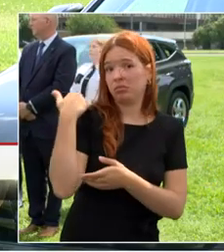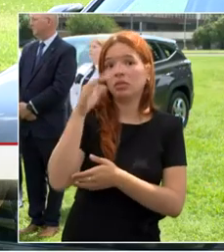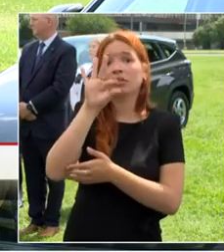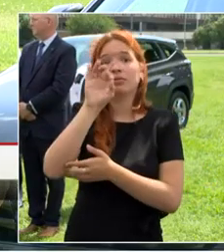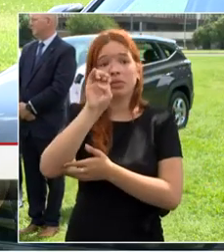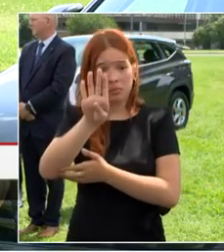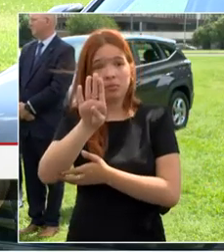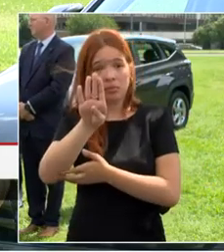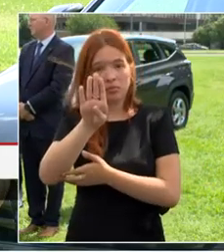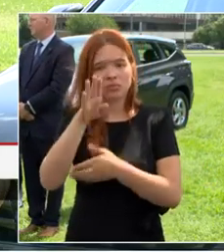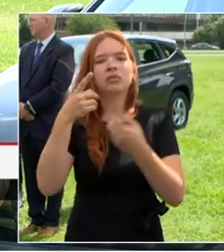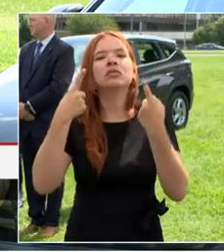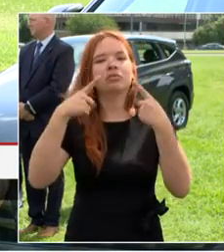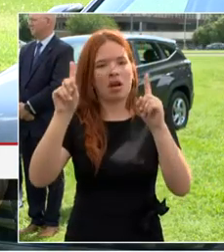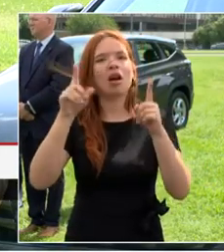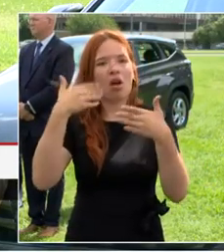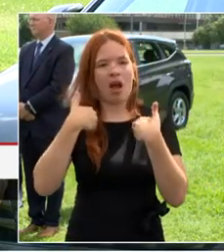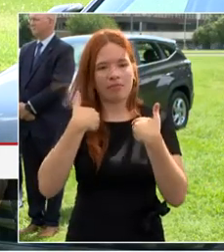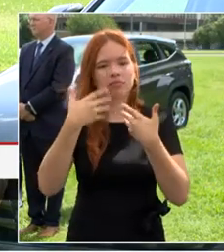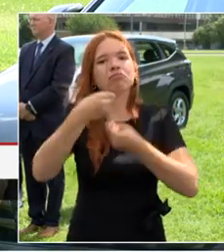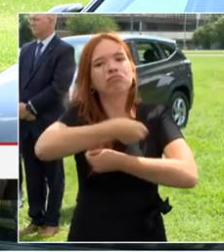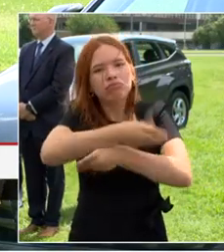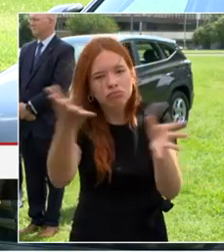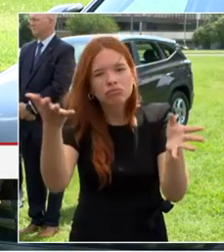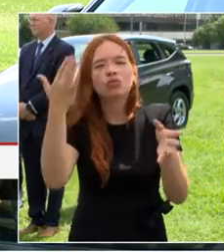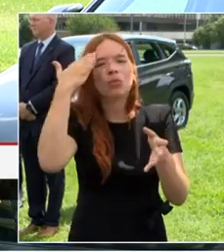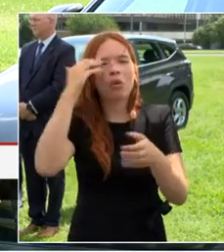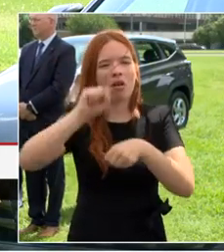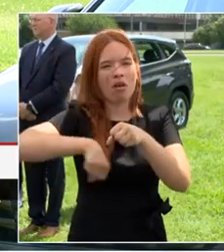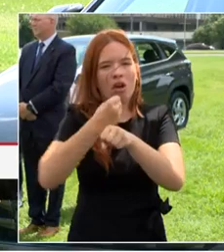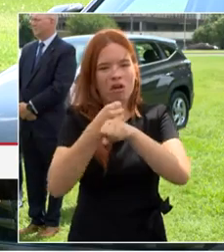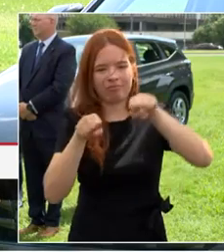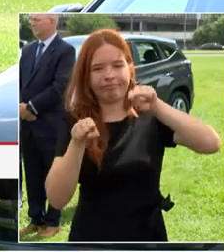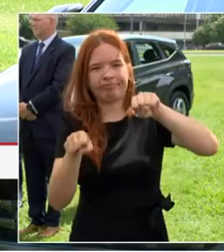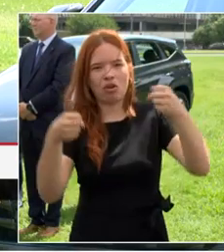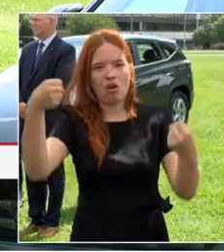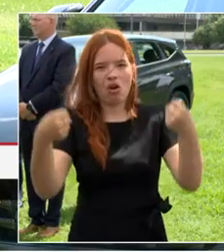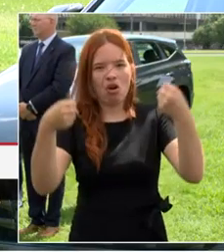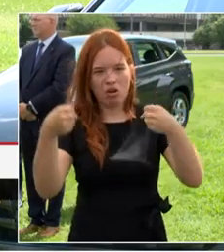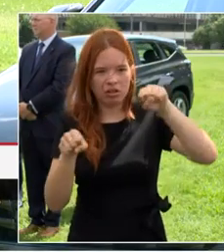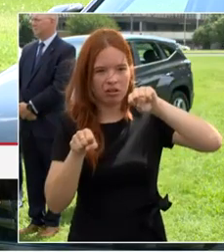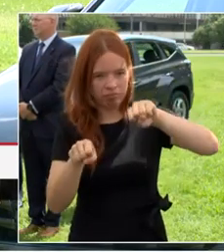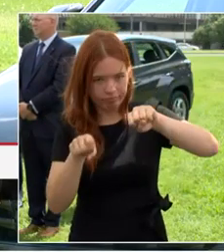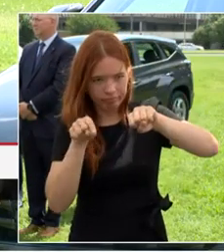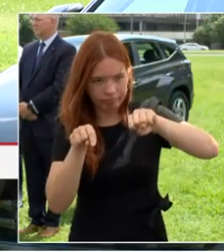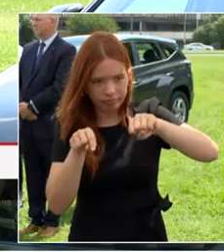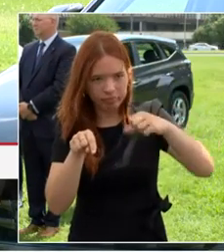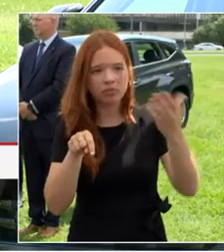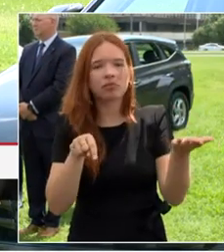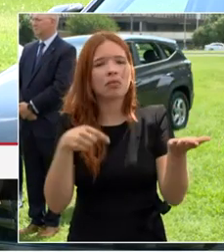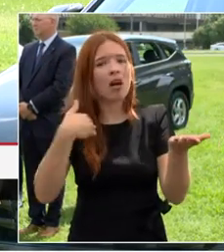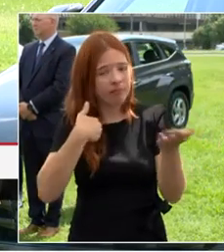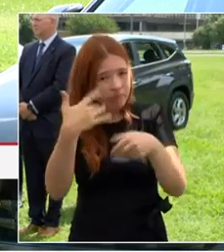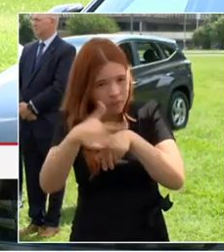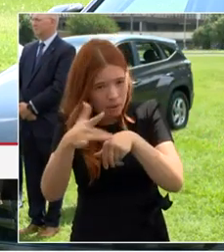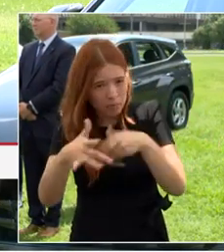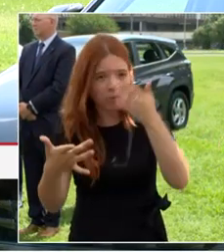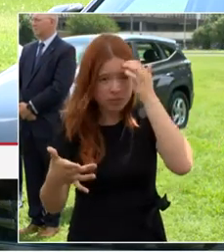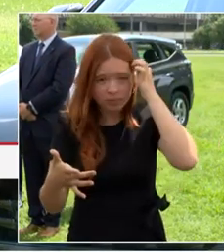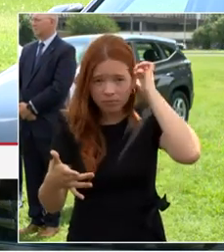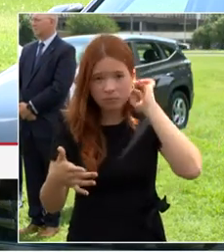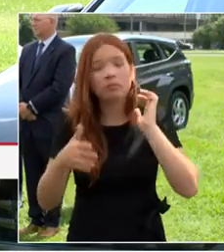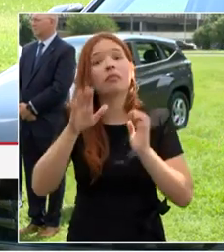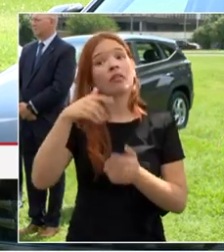locks are still available at district stations, but now we're also partnering with Hyundai to offer a